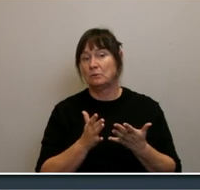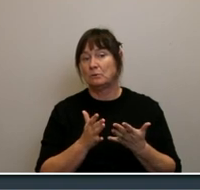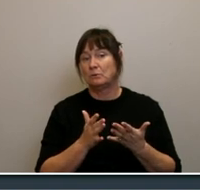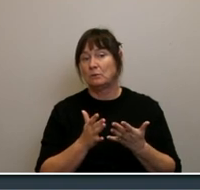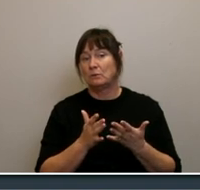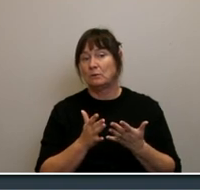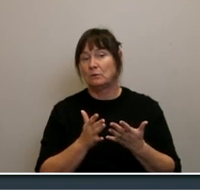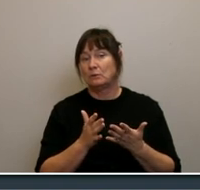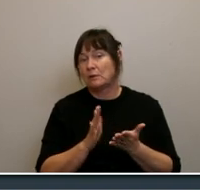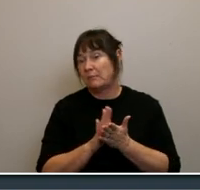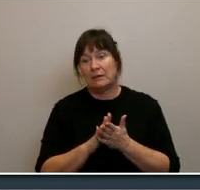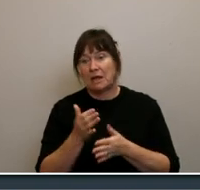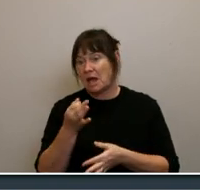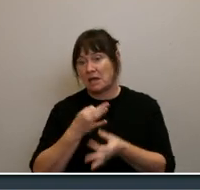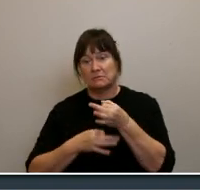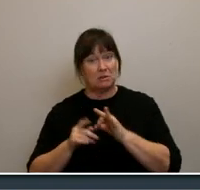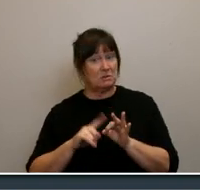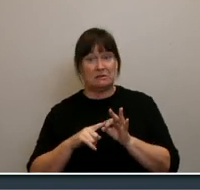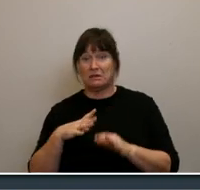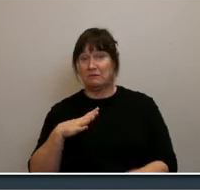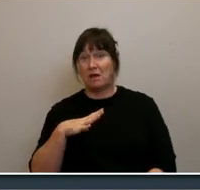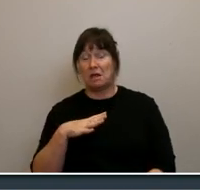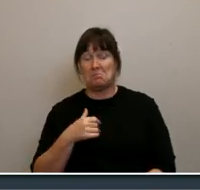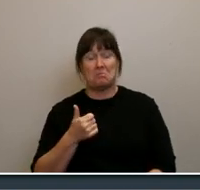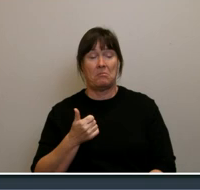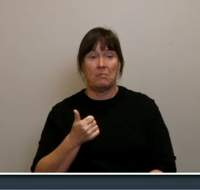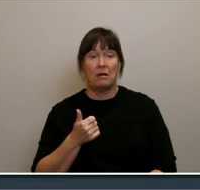interjections and questions if that suits anybody. So